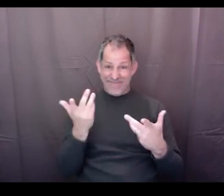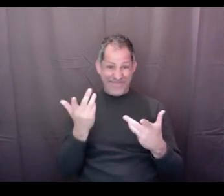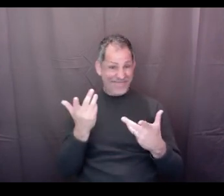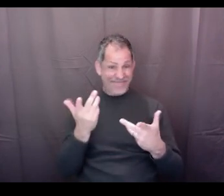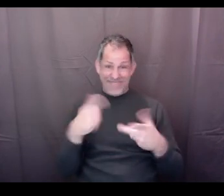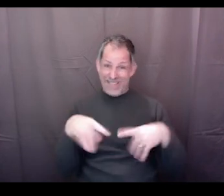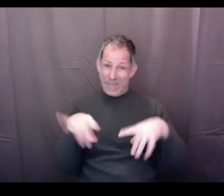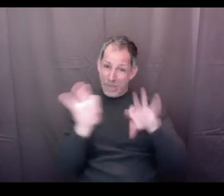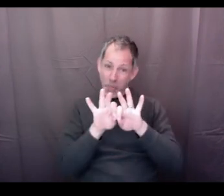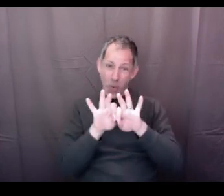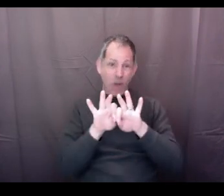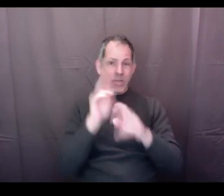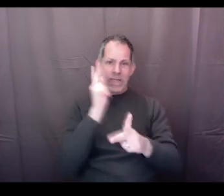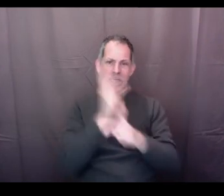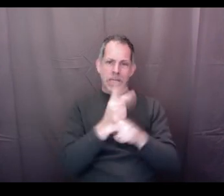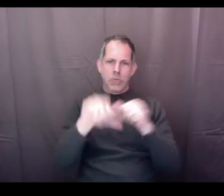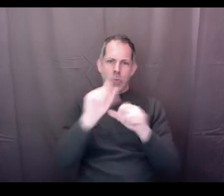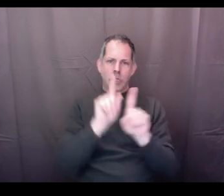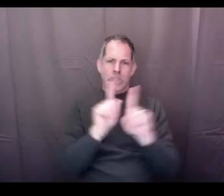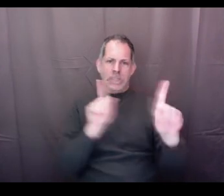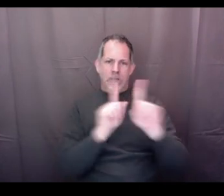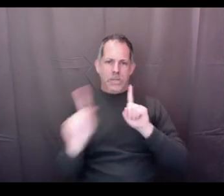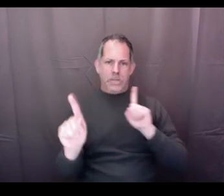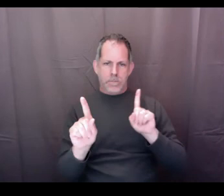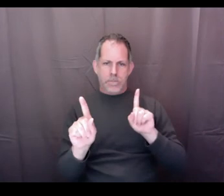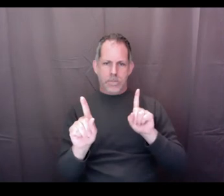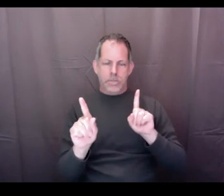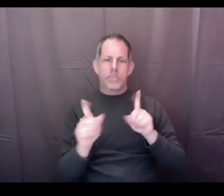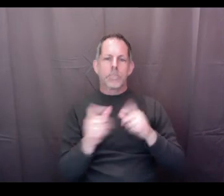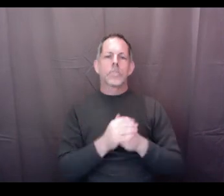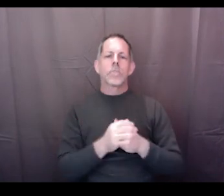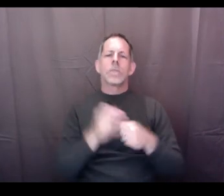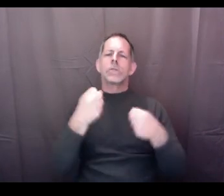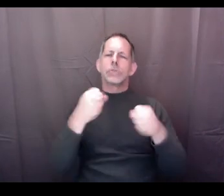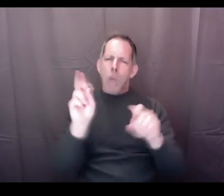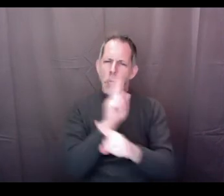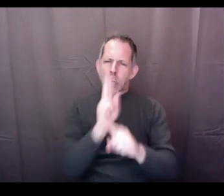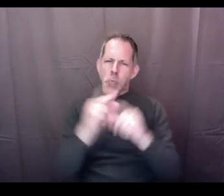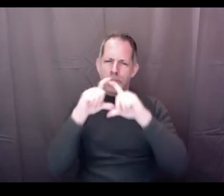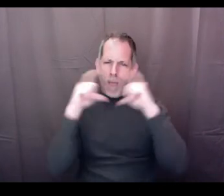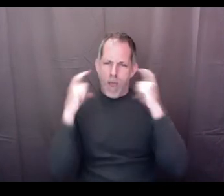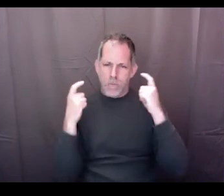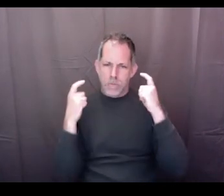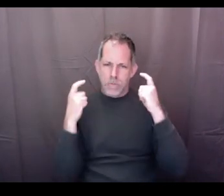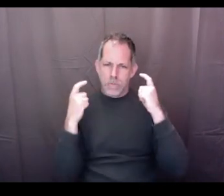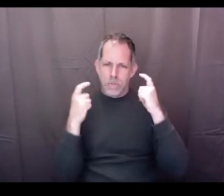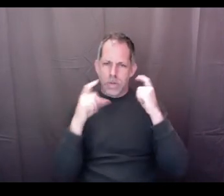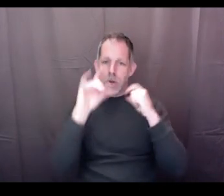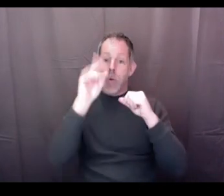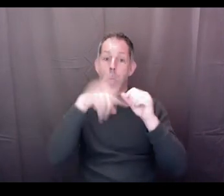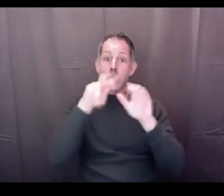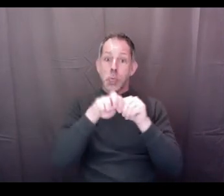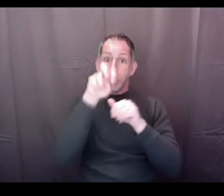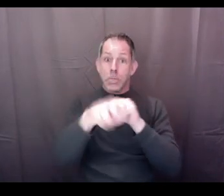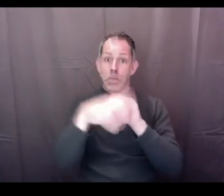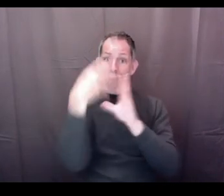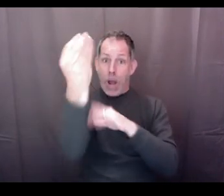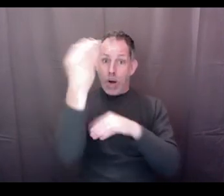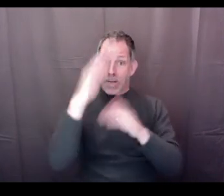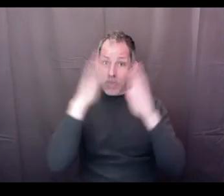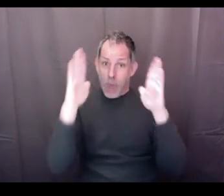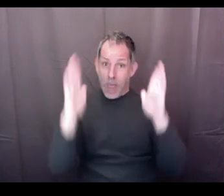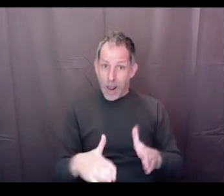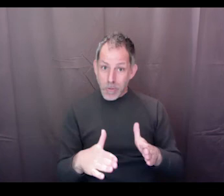guarantee that you're going to be able to maintain 6 feet of distance between you and others at all times when outside the home.